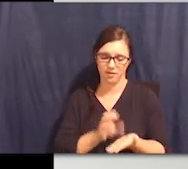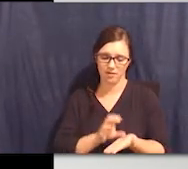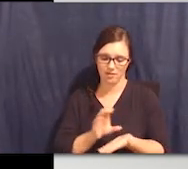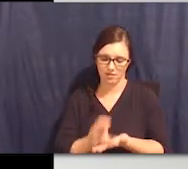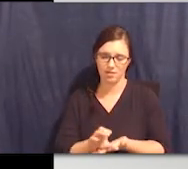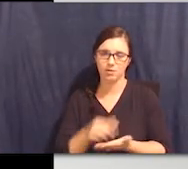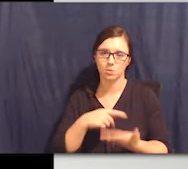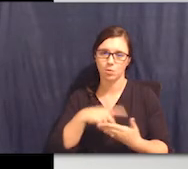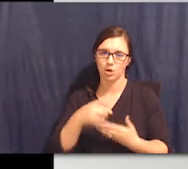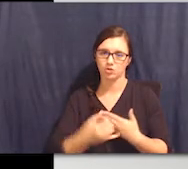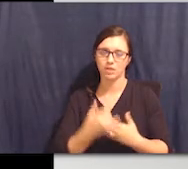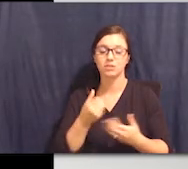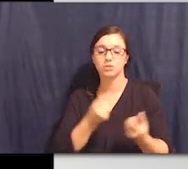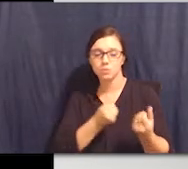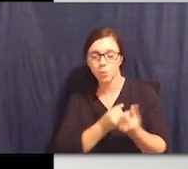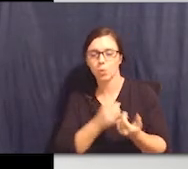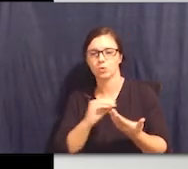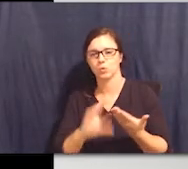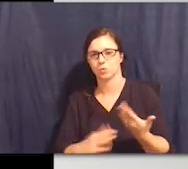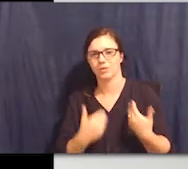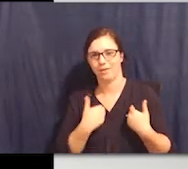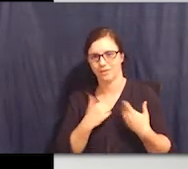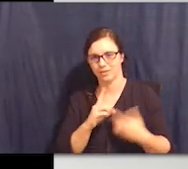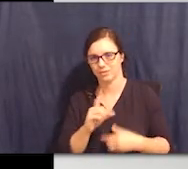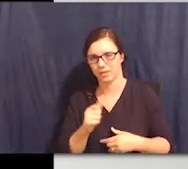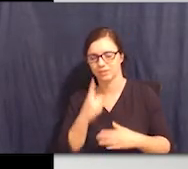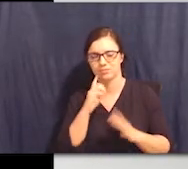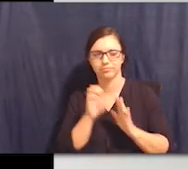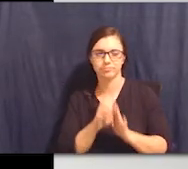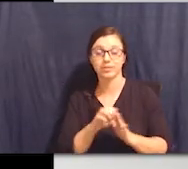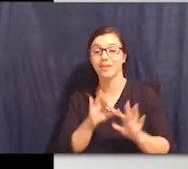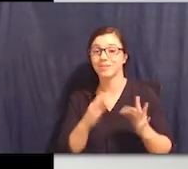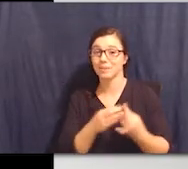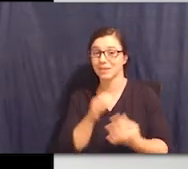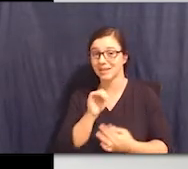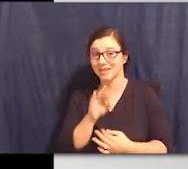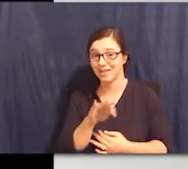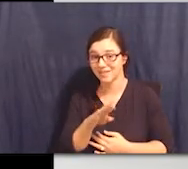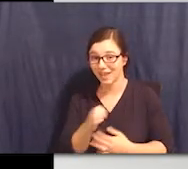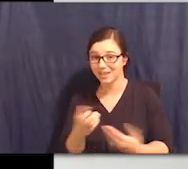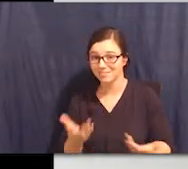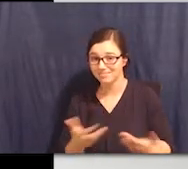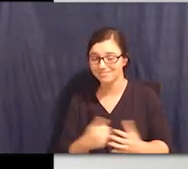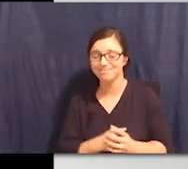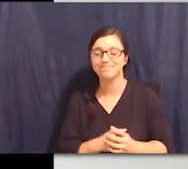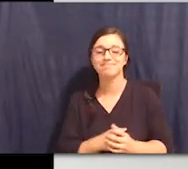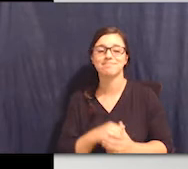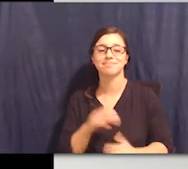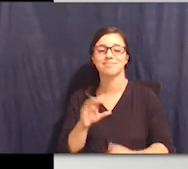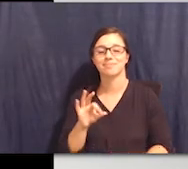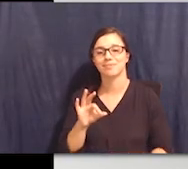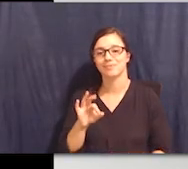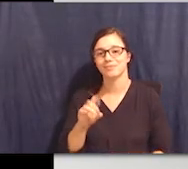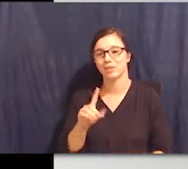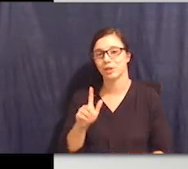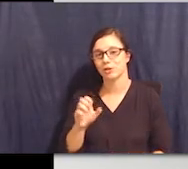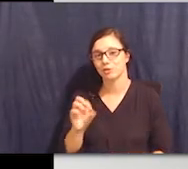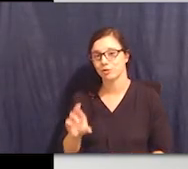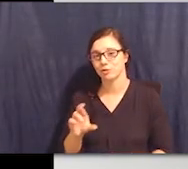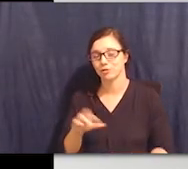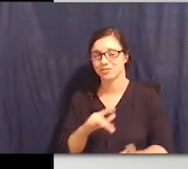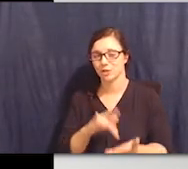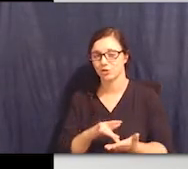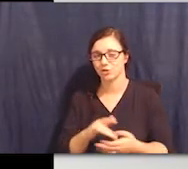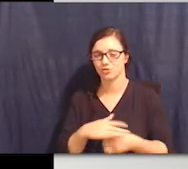projects that support students with disabilities, like Family Cafe, like Fiddler Centers, regional